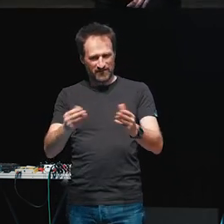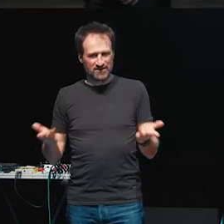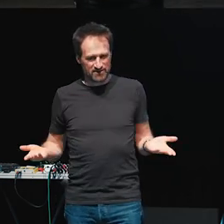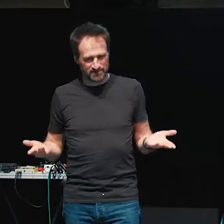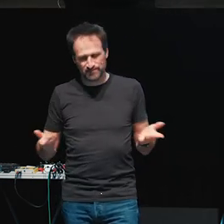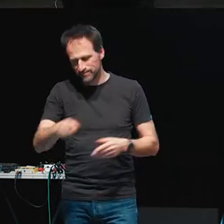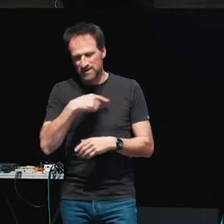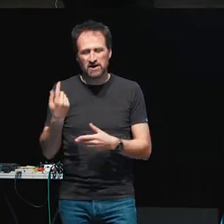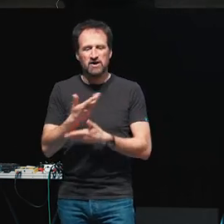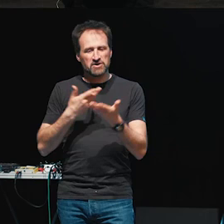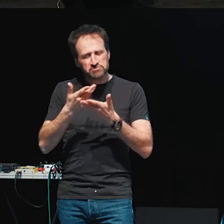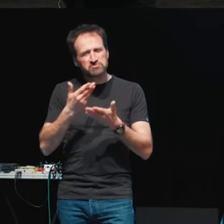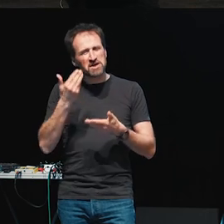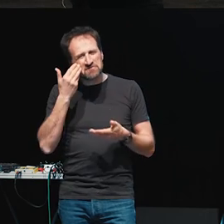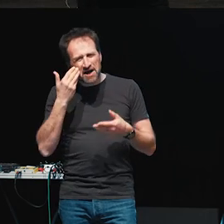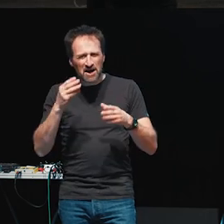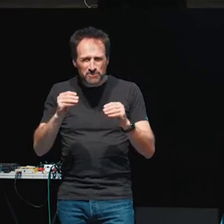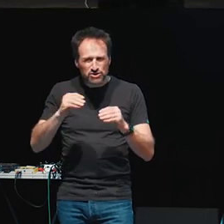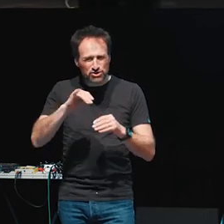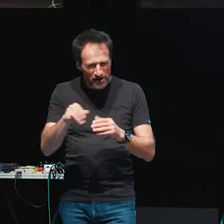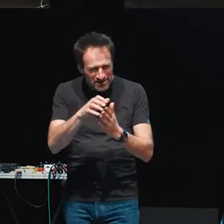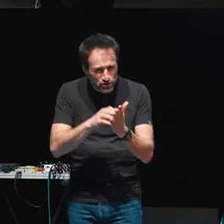full-stack JavaScript, it's really